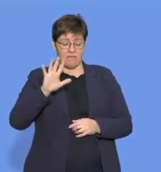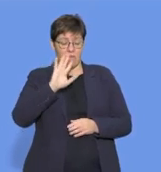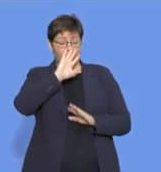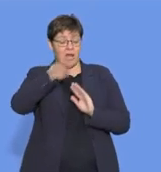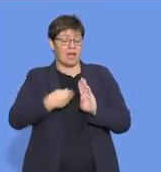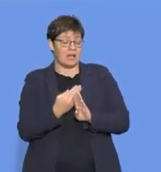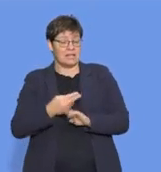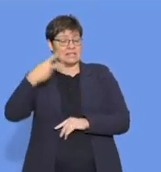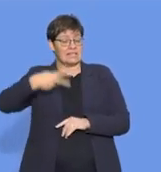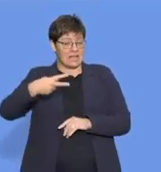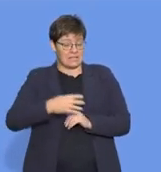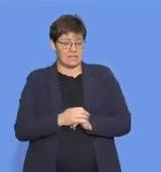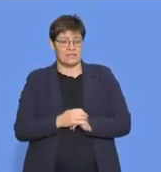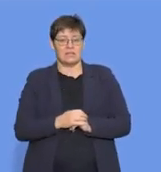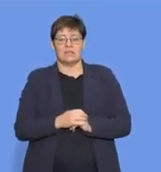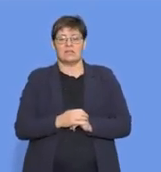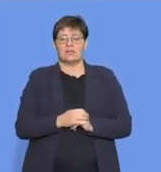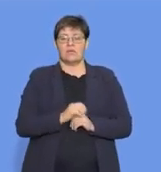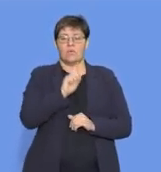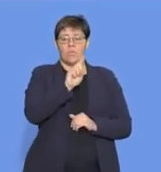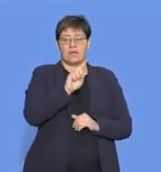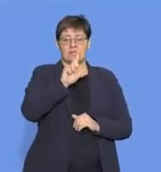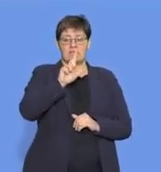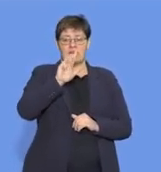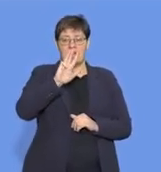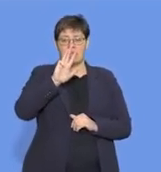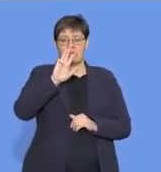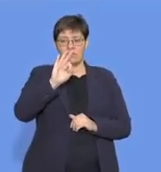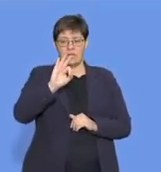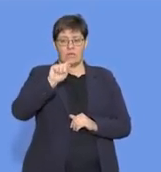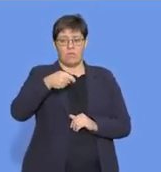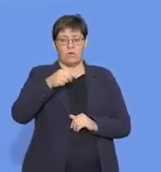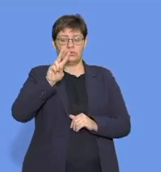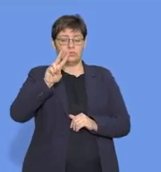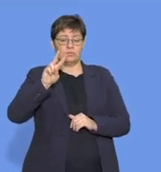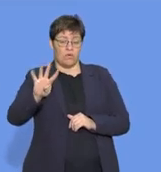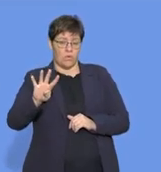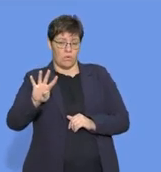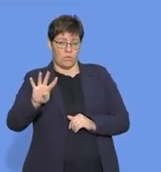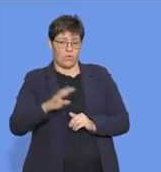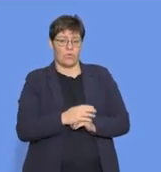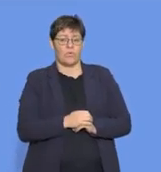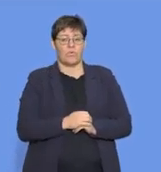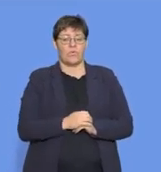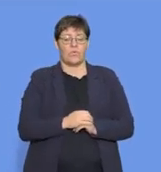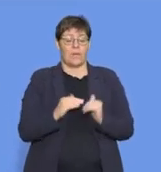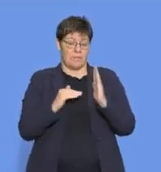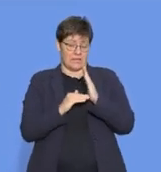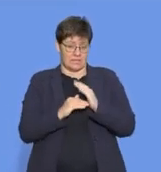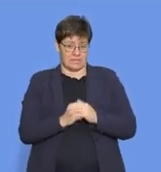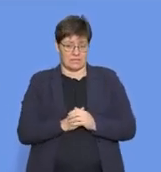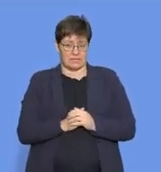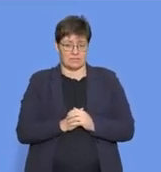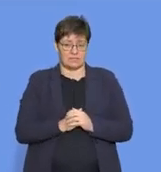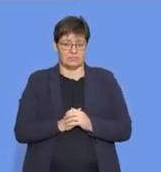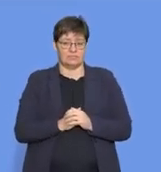1793,235. And remember, because we are rounding off to 2 decimal places, it will become 0.24. So our